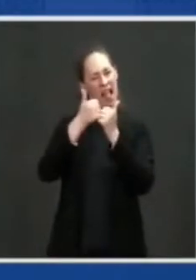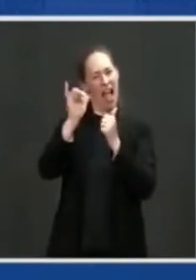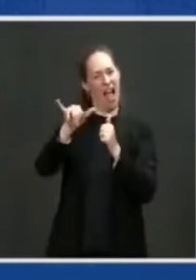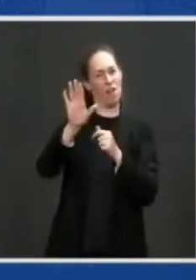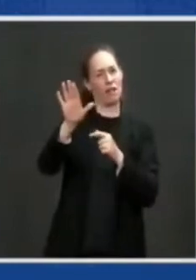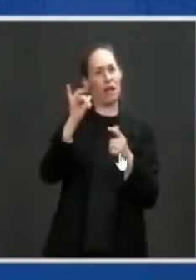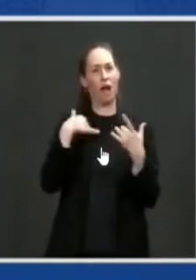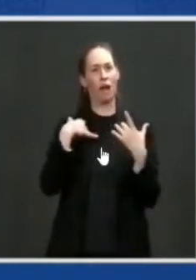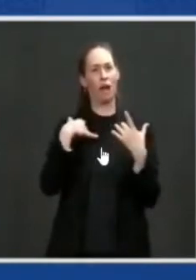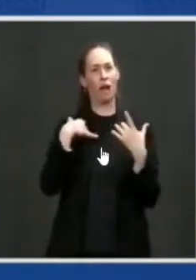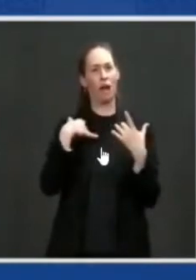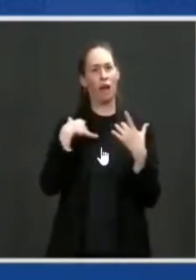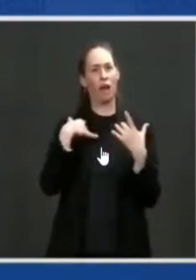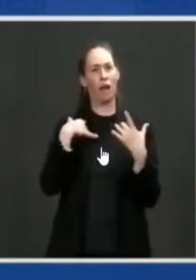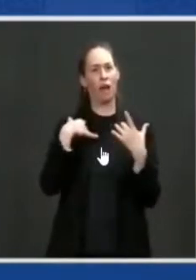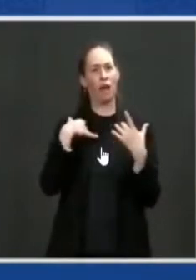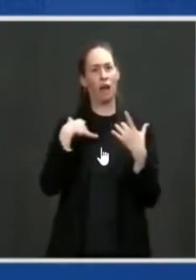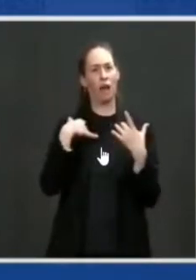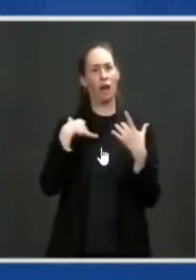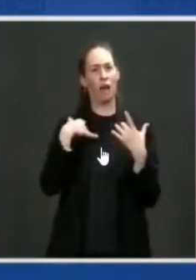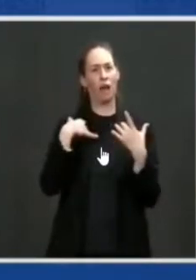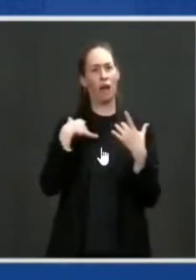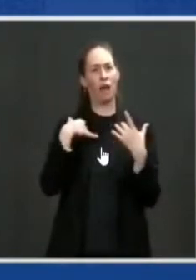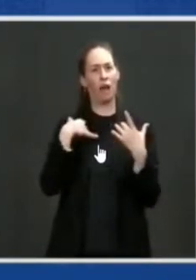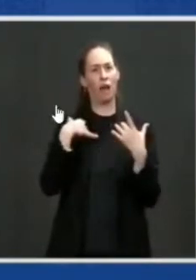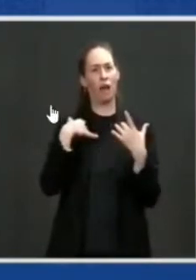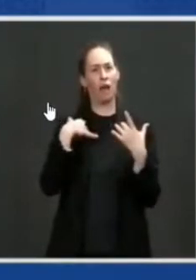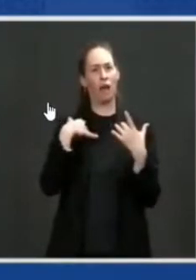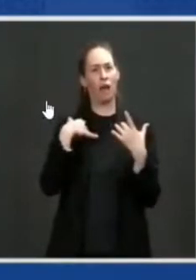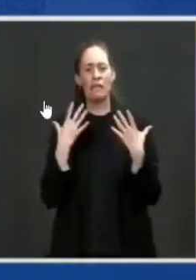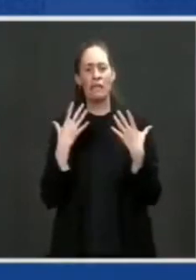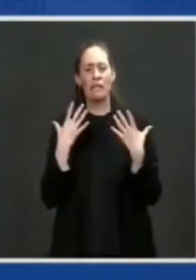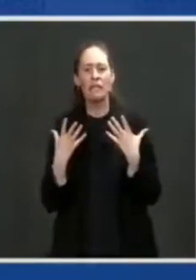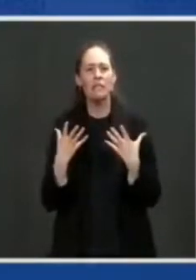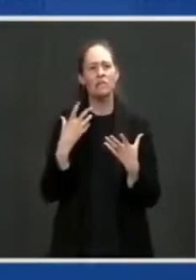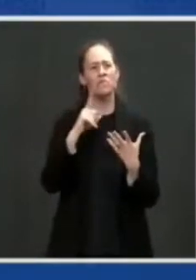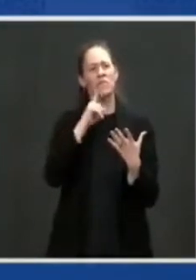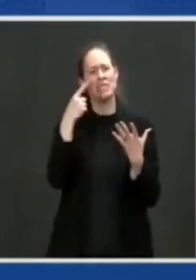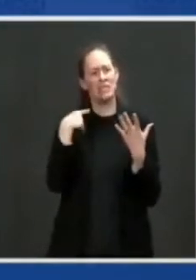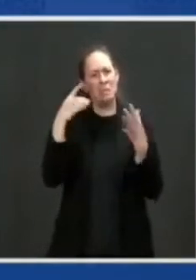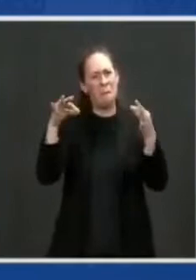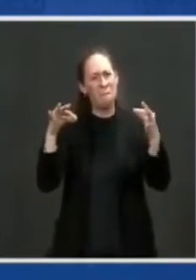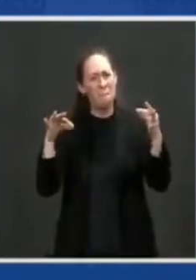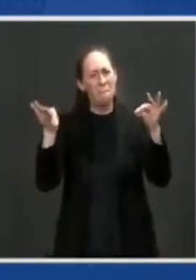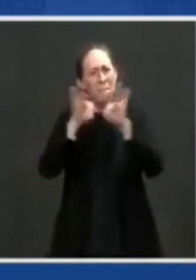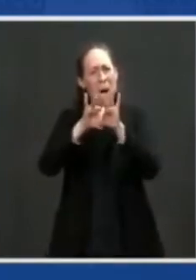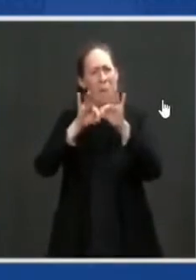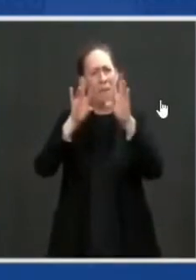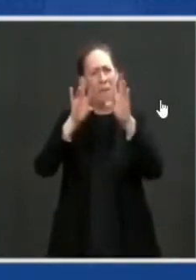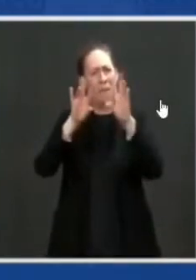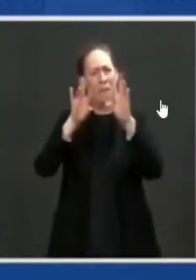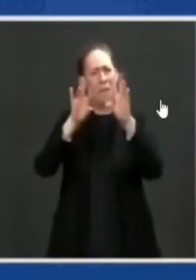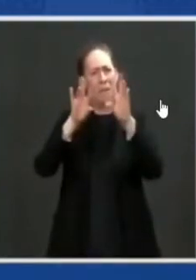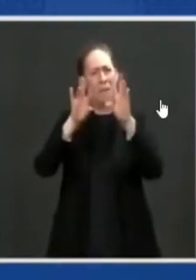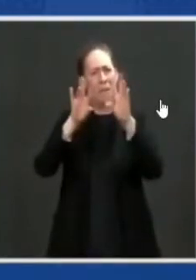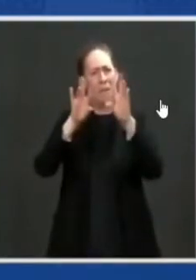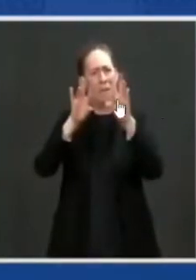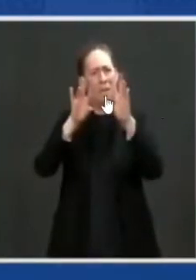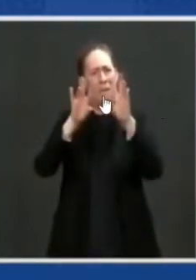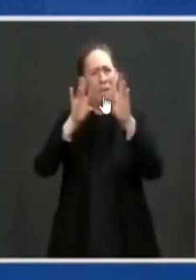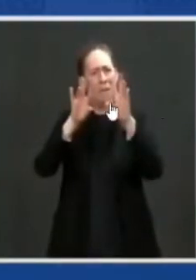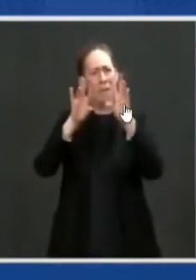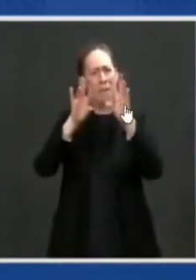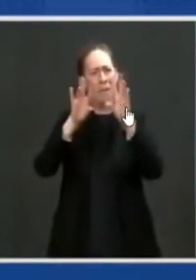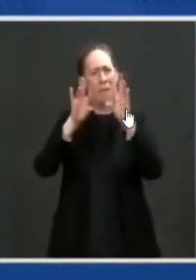you it's just a longer clip of the one we saw in the beginning. I'd like to be able to, you know, the